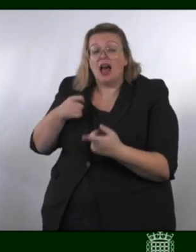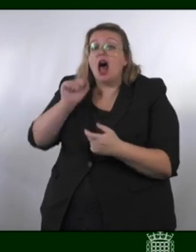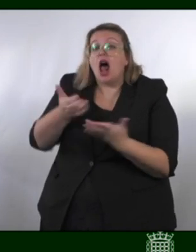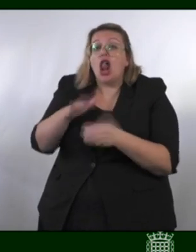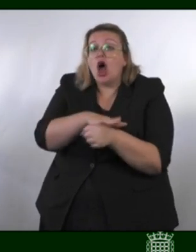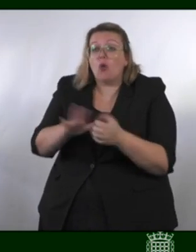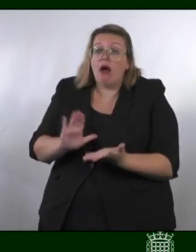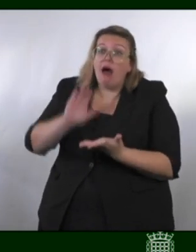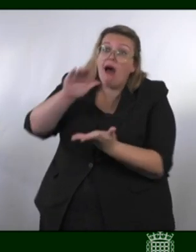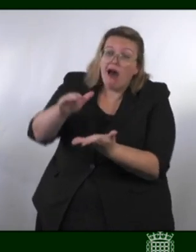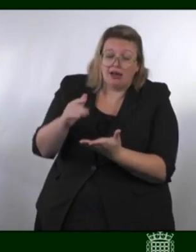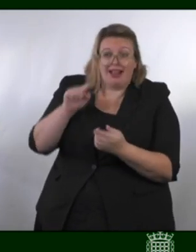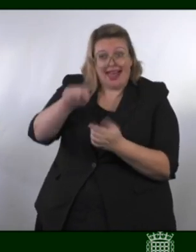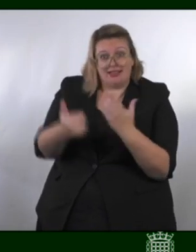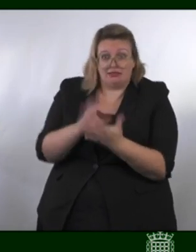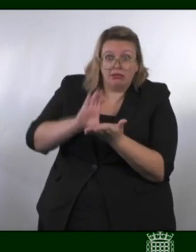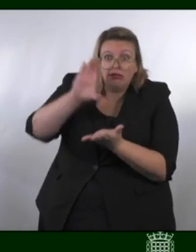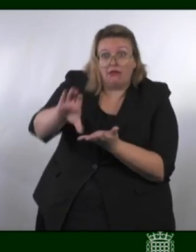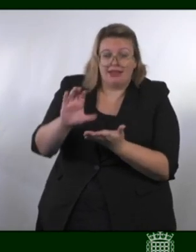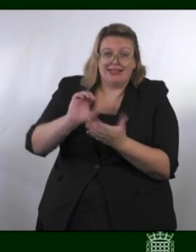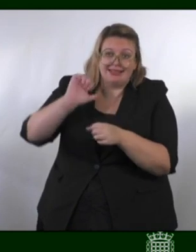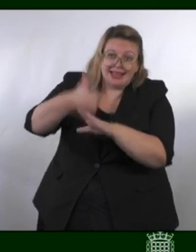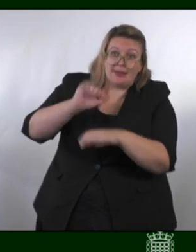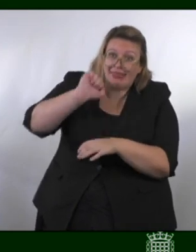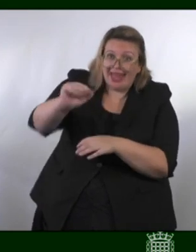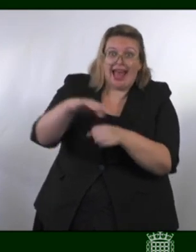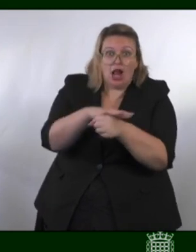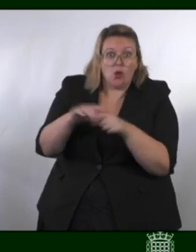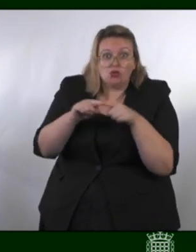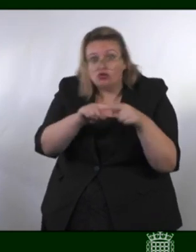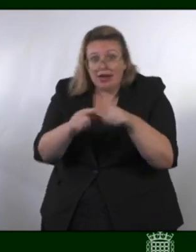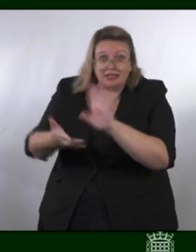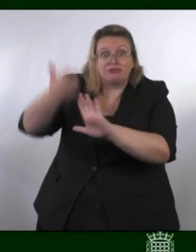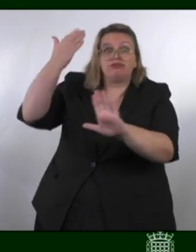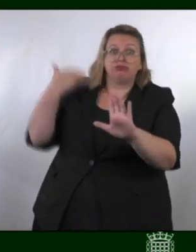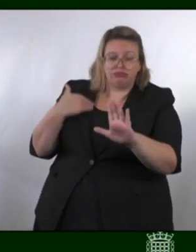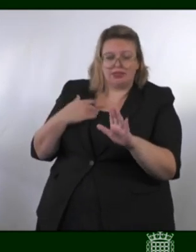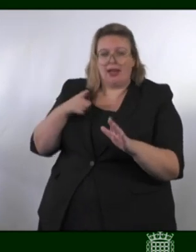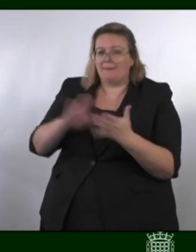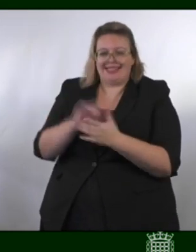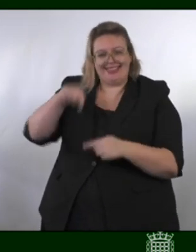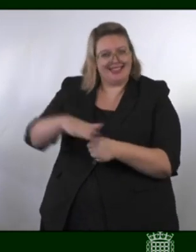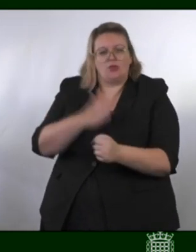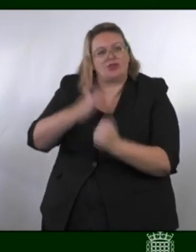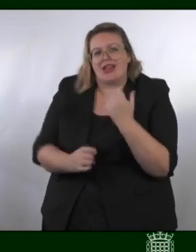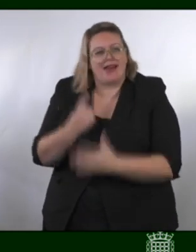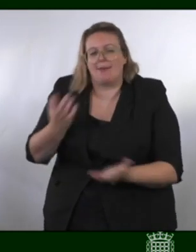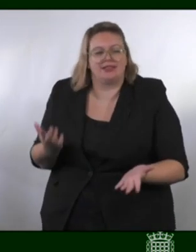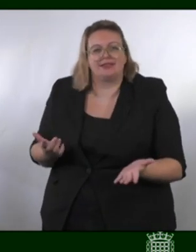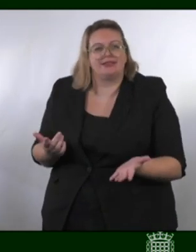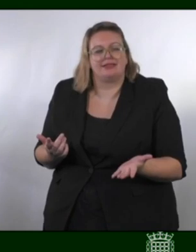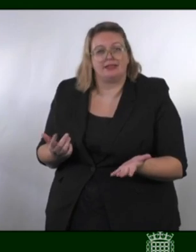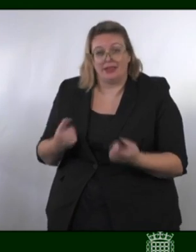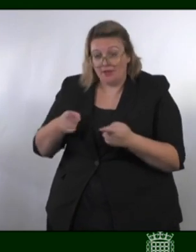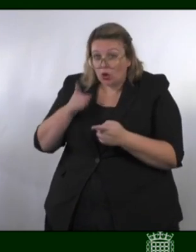ago to put in place effective contact tracing, we wouldn't be in this situation now. And those failures on contact